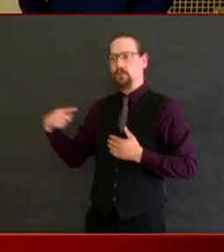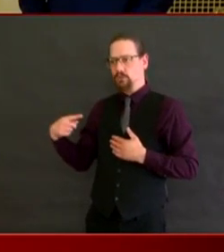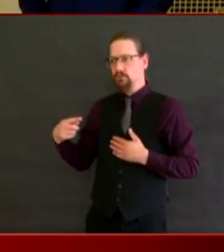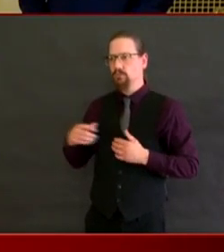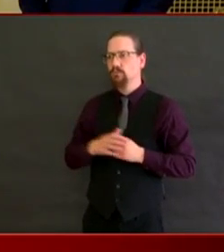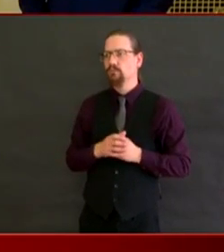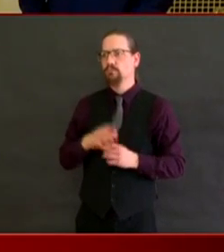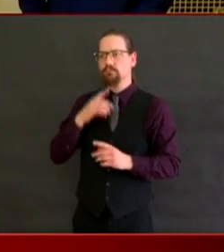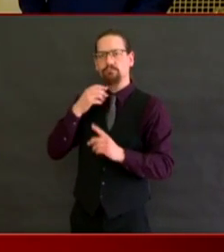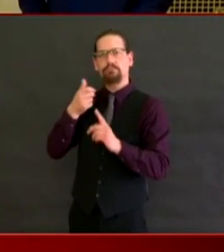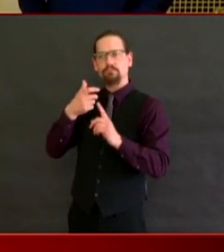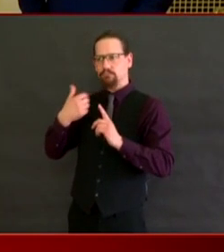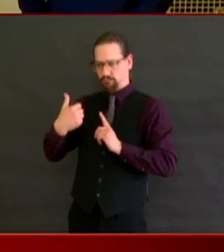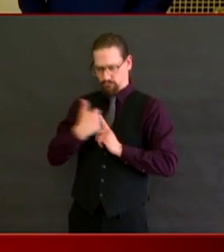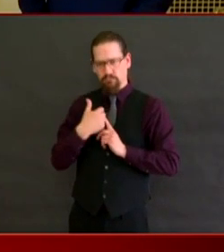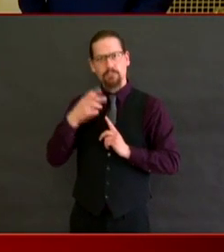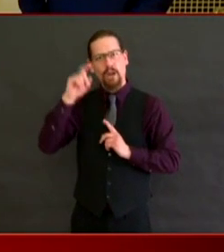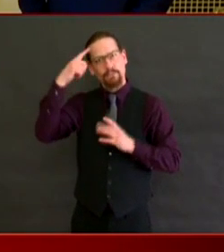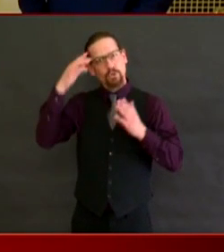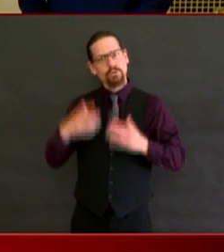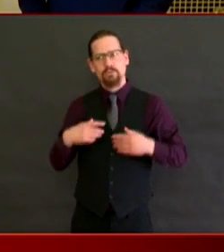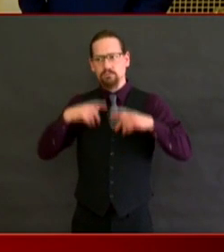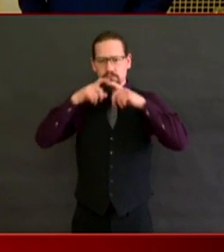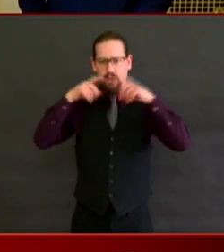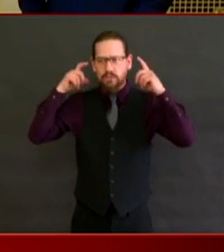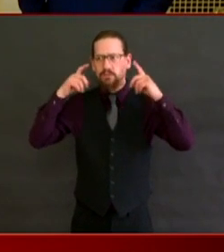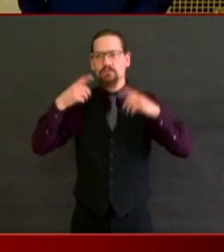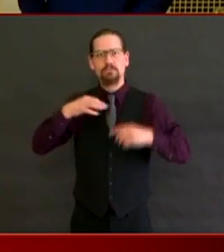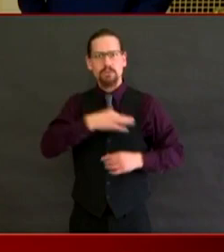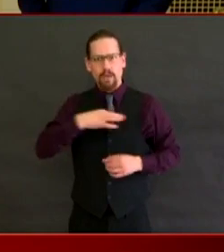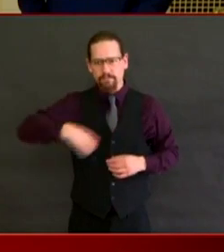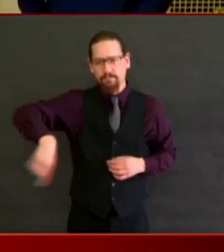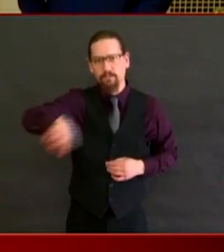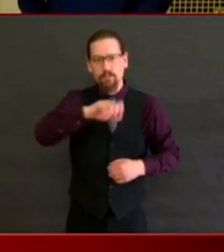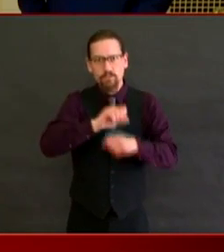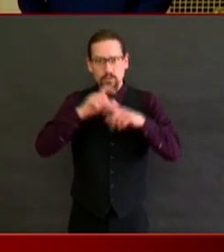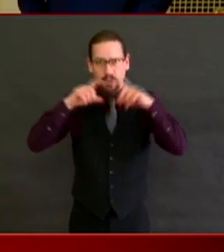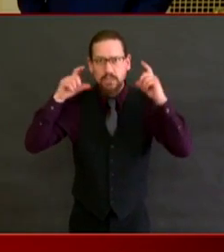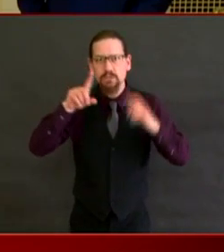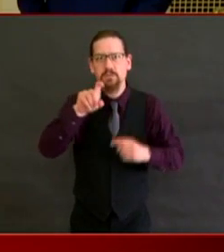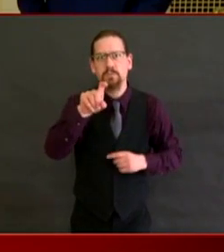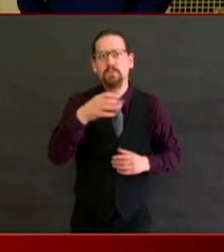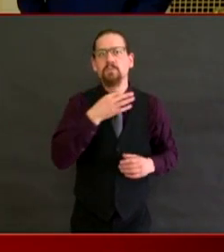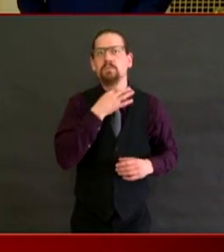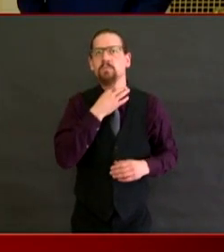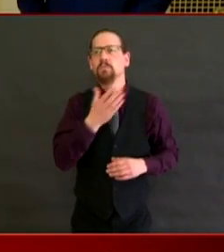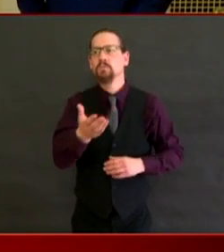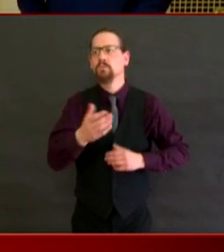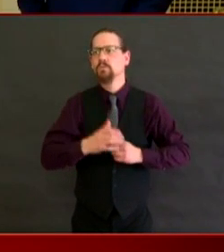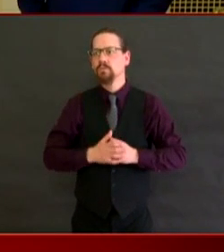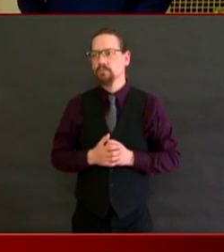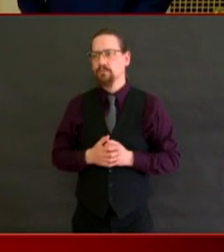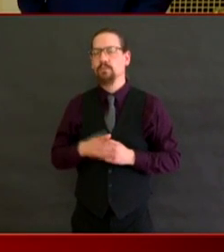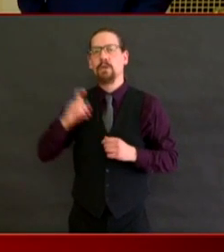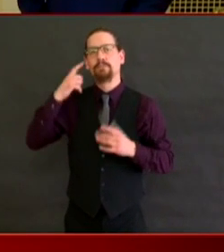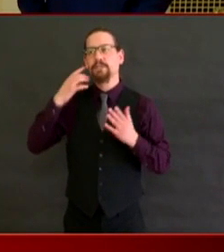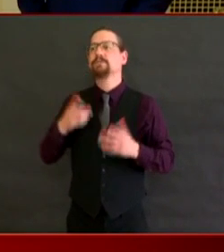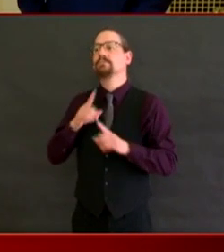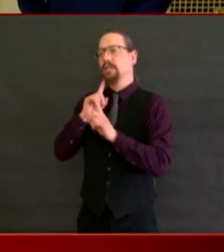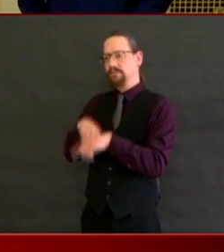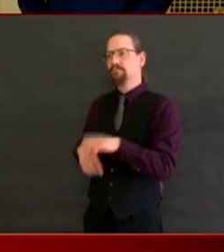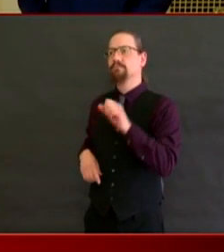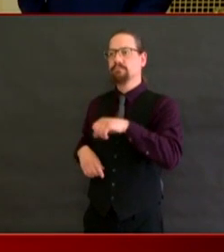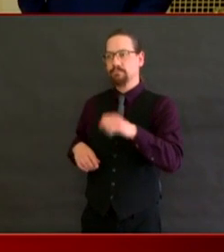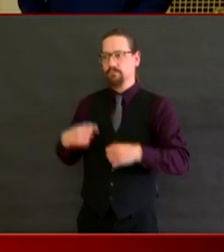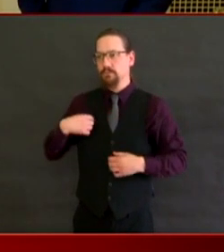so we are. In fact, I'm smiling because I thought about coming out here in a face covering, but realized it would be